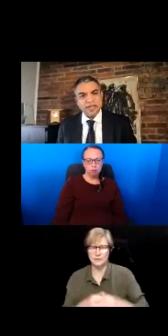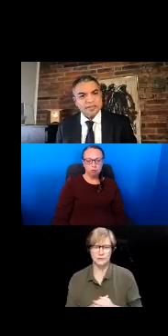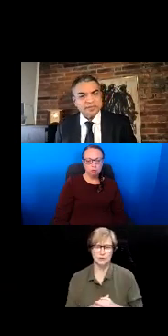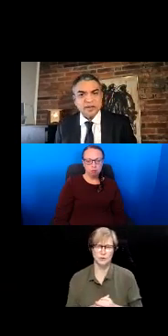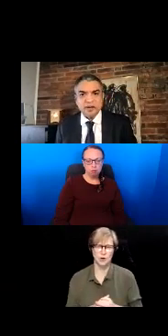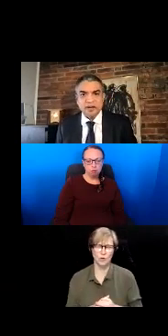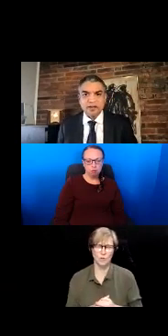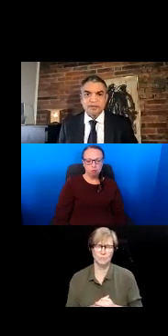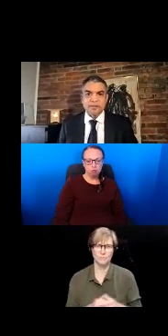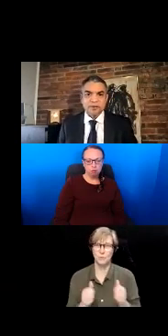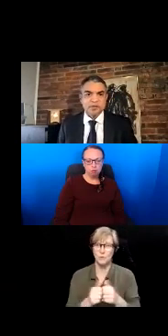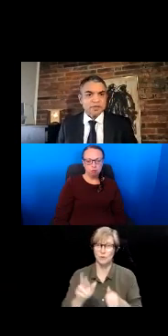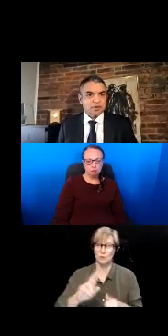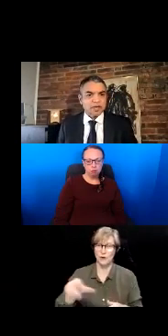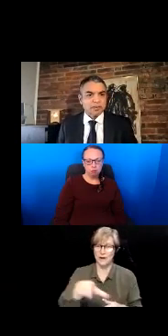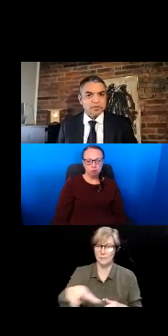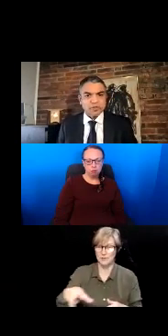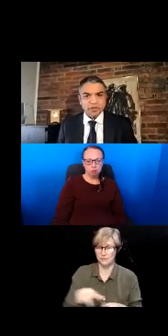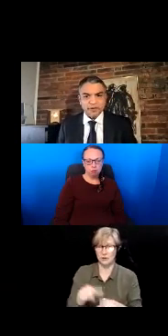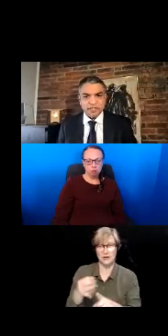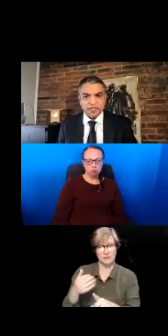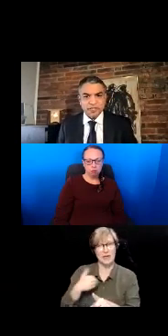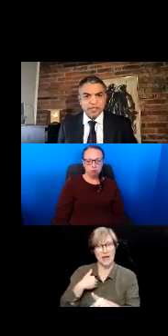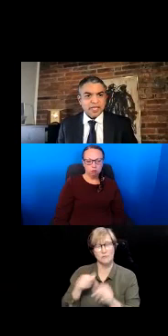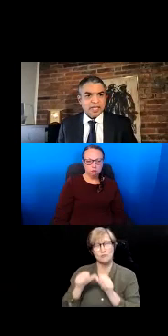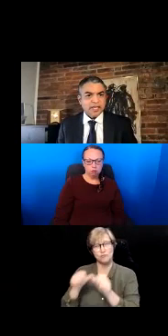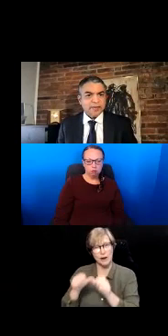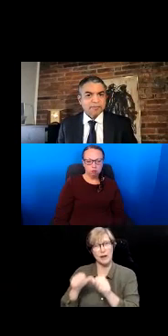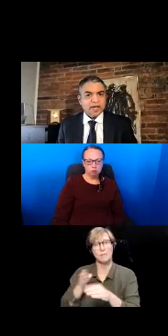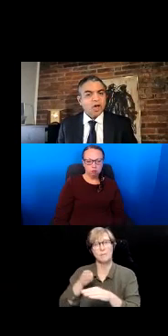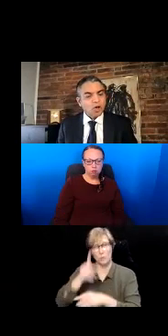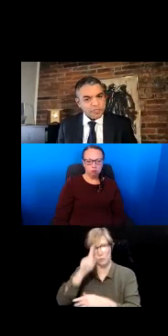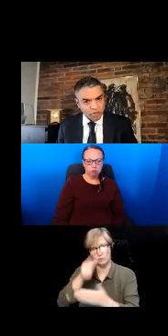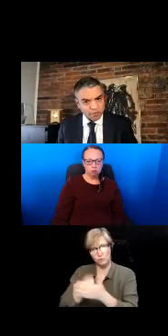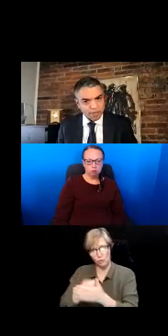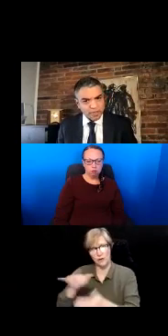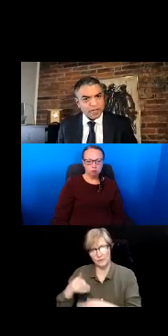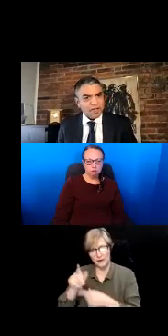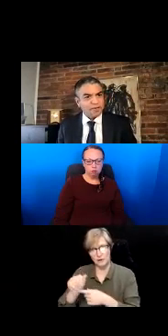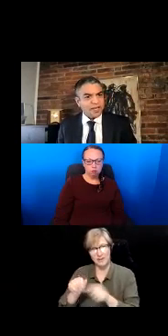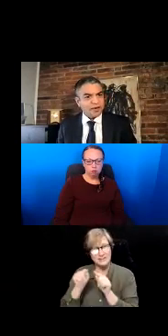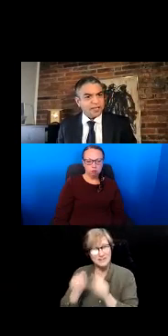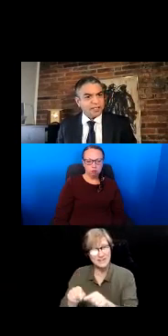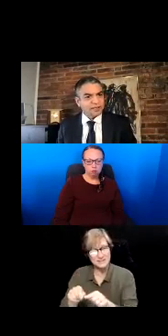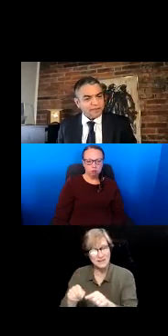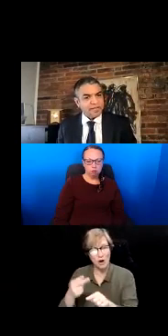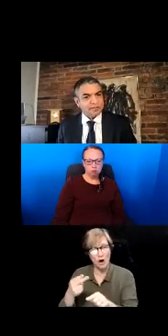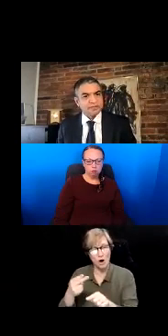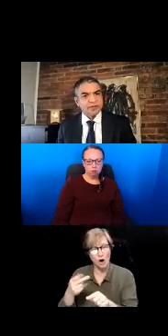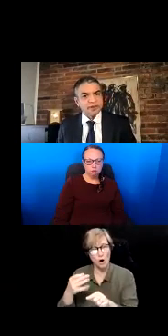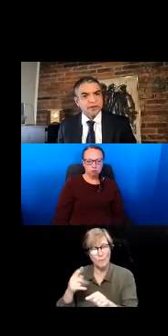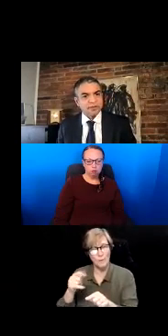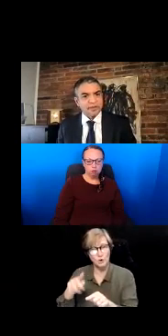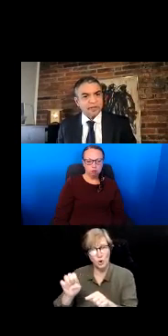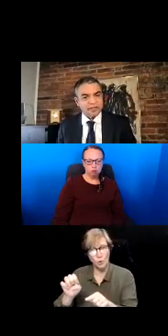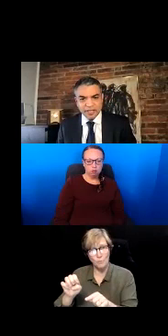right hemisphere of a person with chronic post-stroke aphasia a homotope of an area in the left